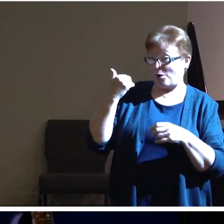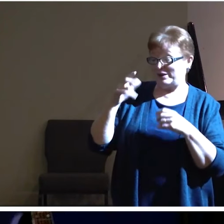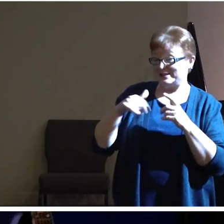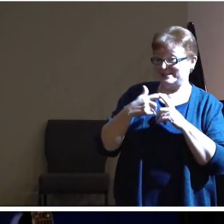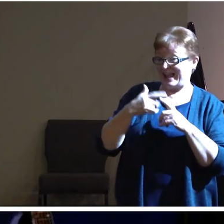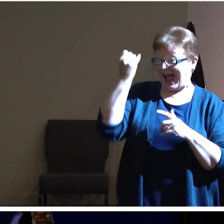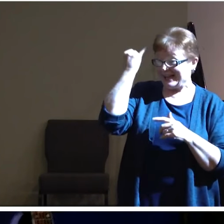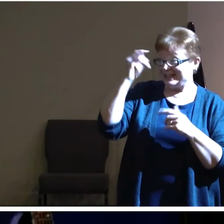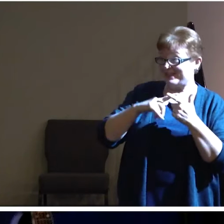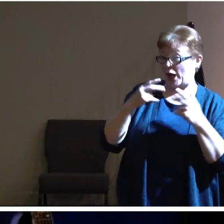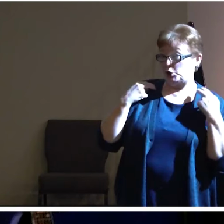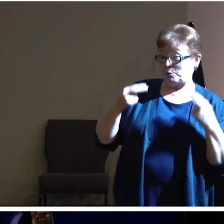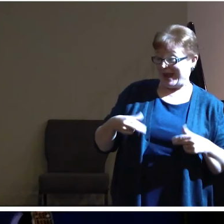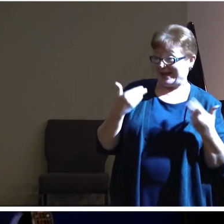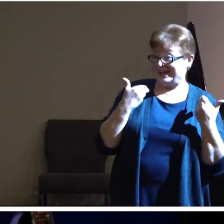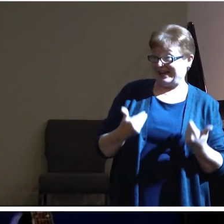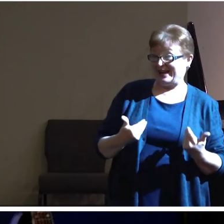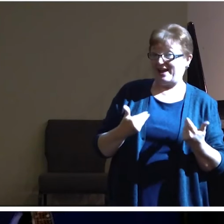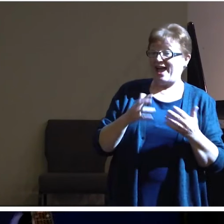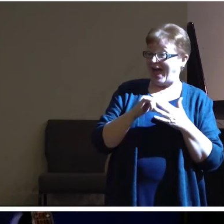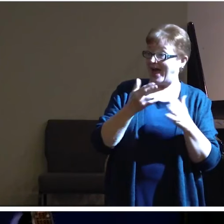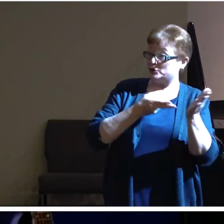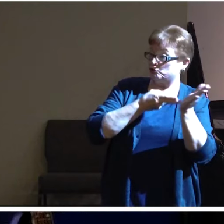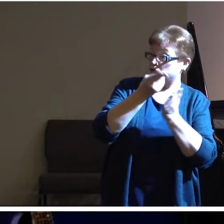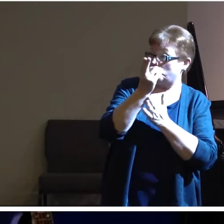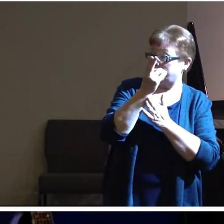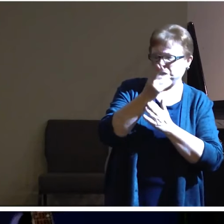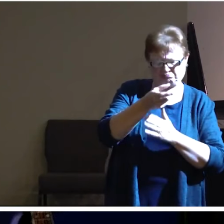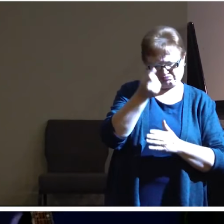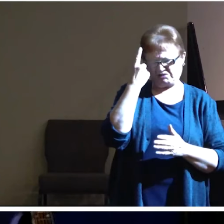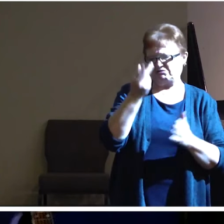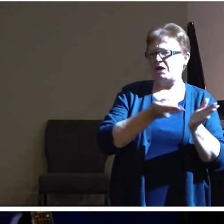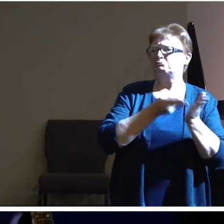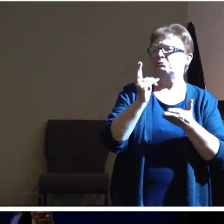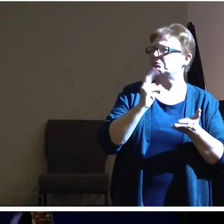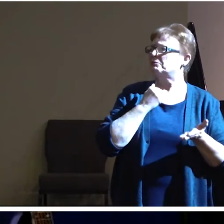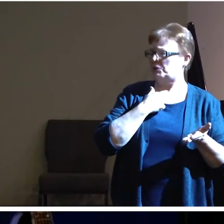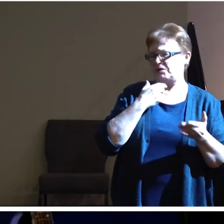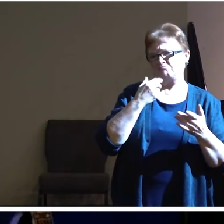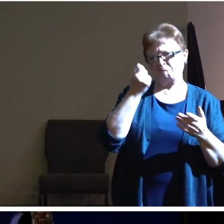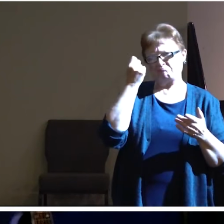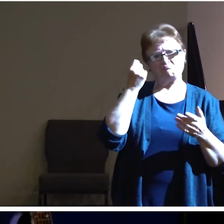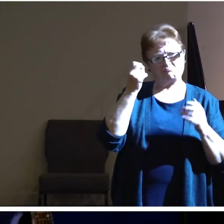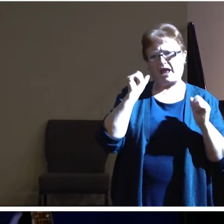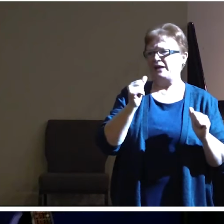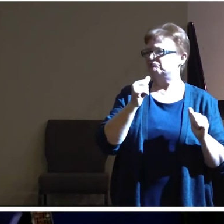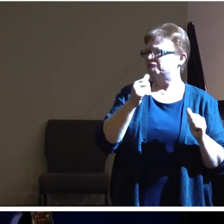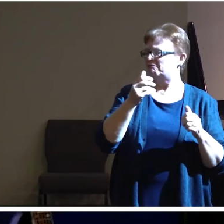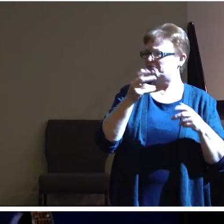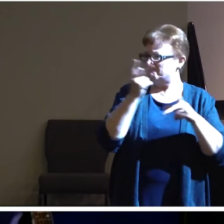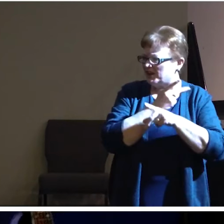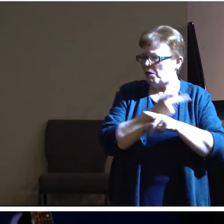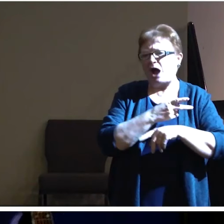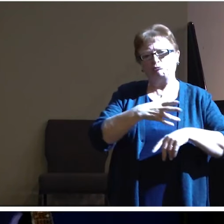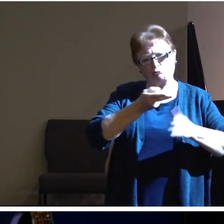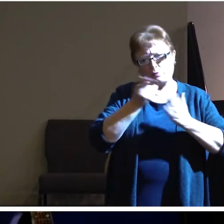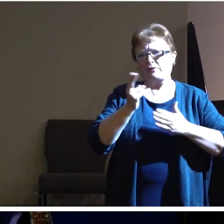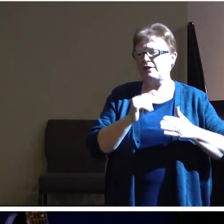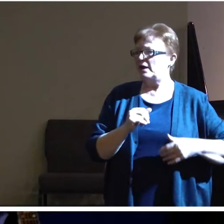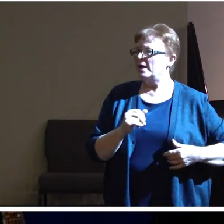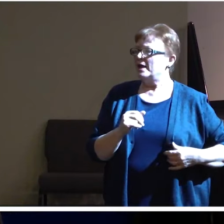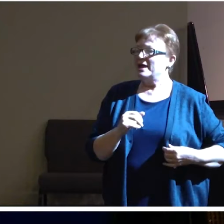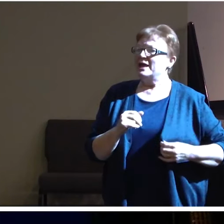has truth by the tail. The word of God does not dismiss